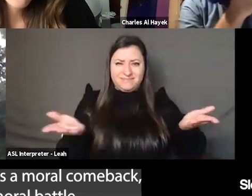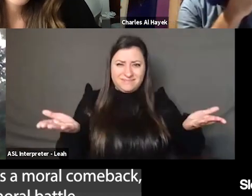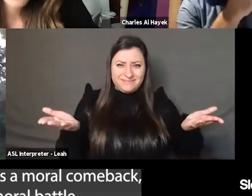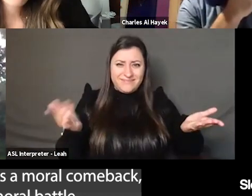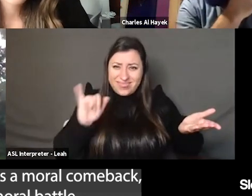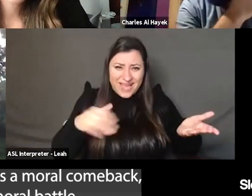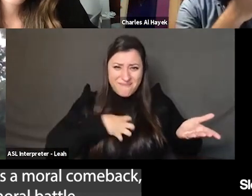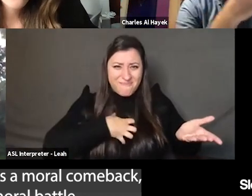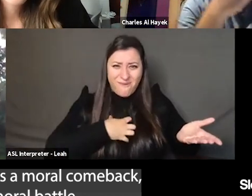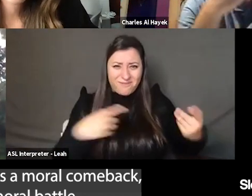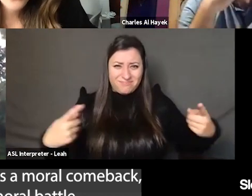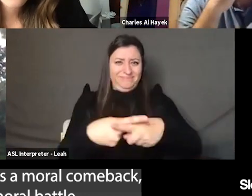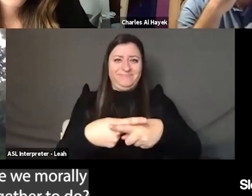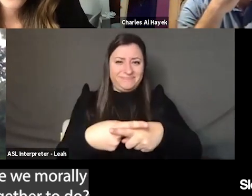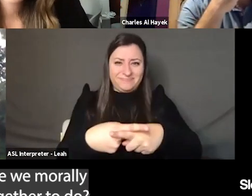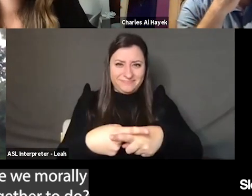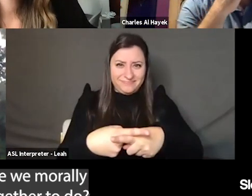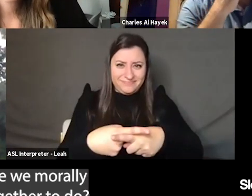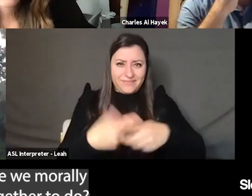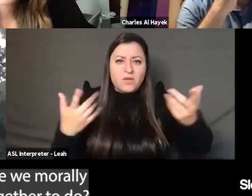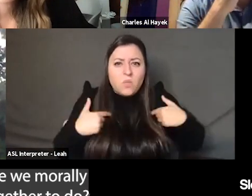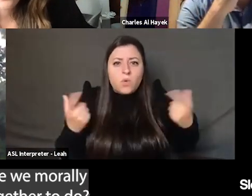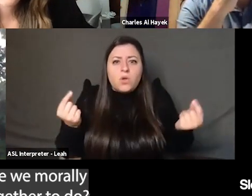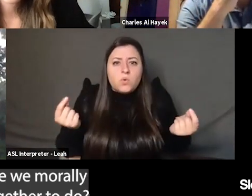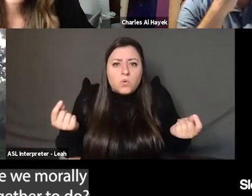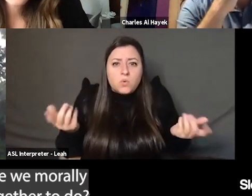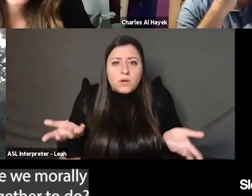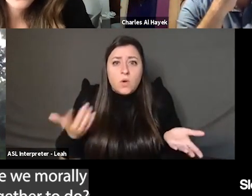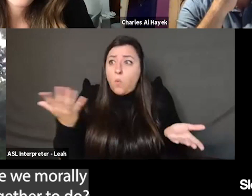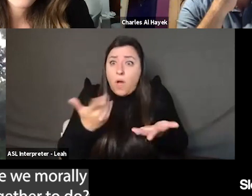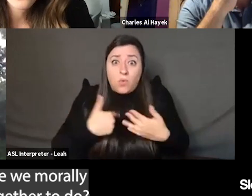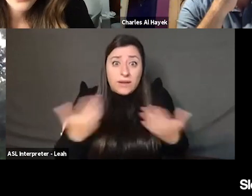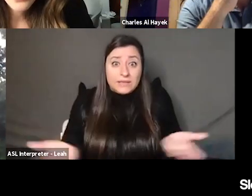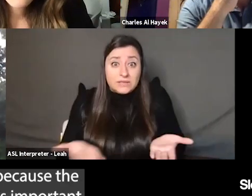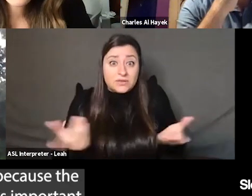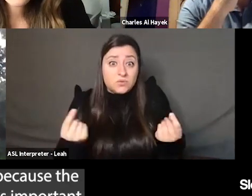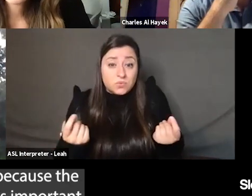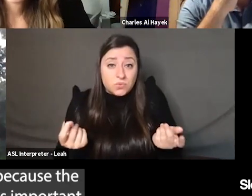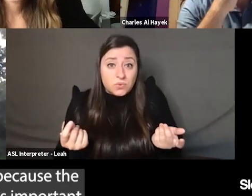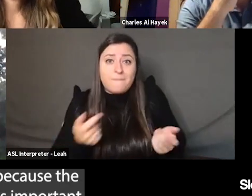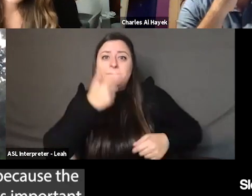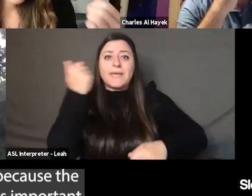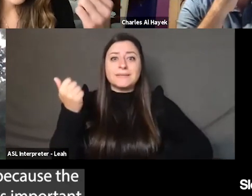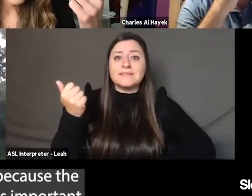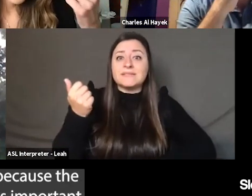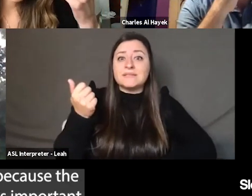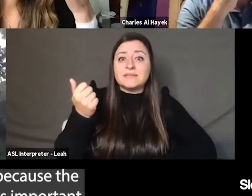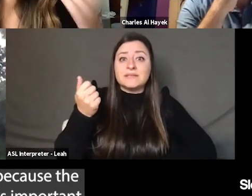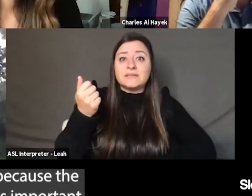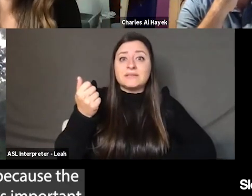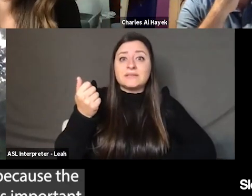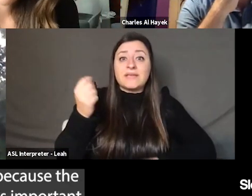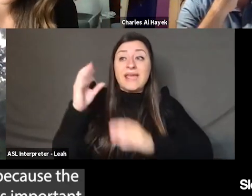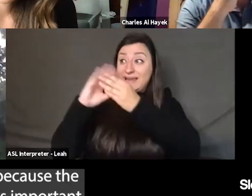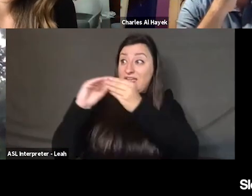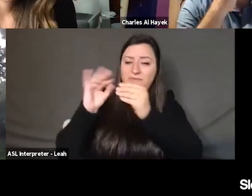That's a moral combat. That's a moral battle. So what are we morally all here together to do? Because the